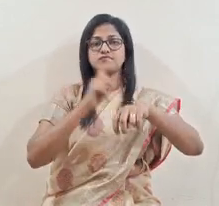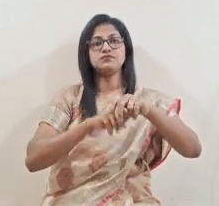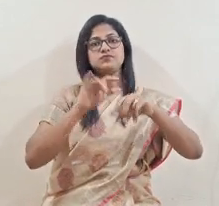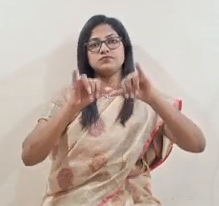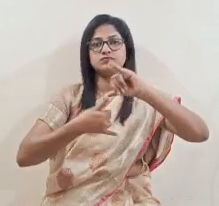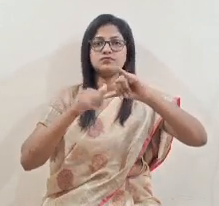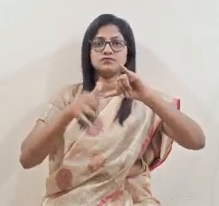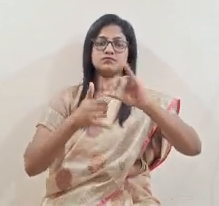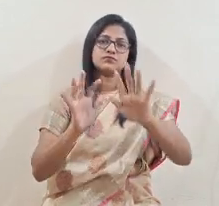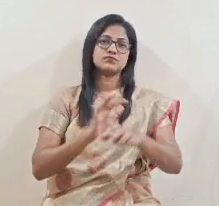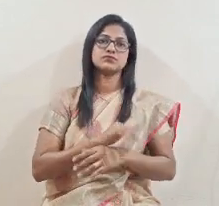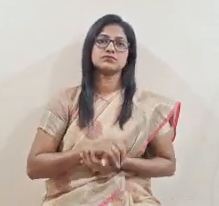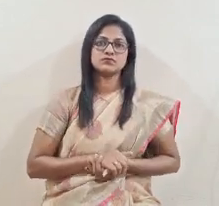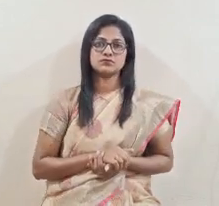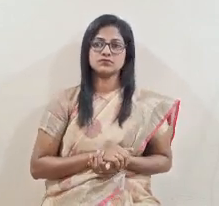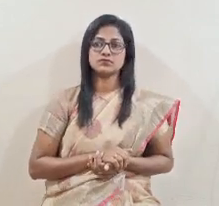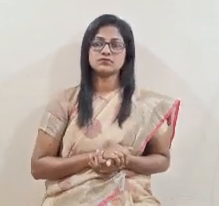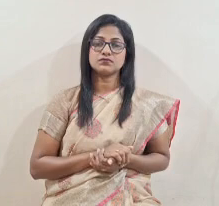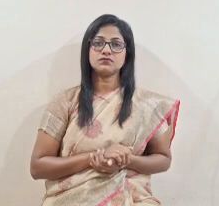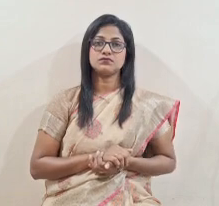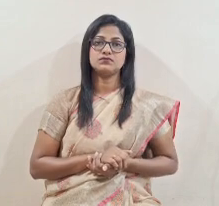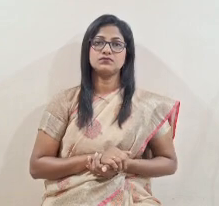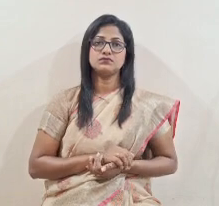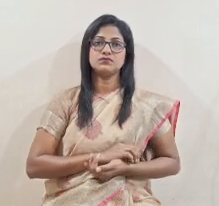travel time accordingly.